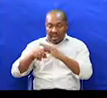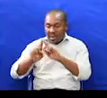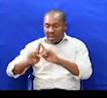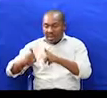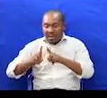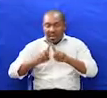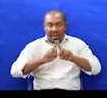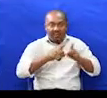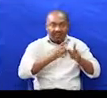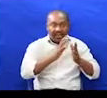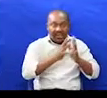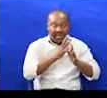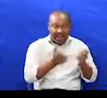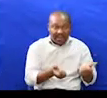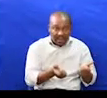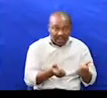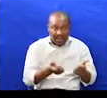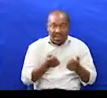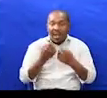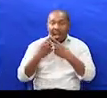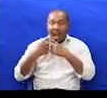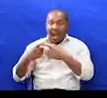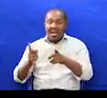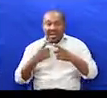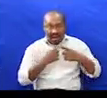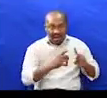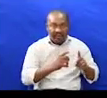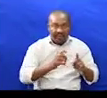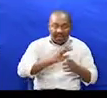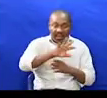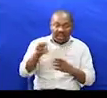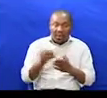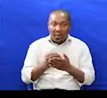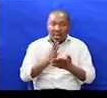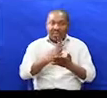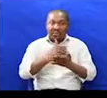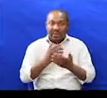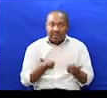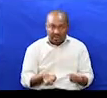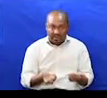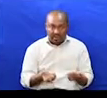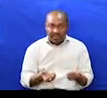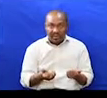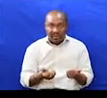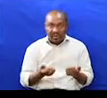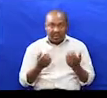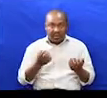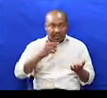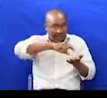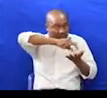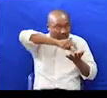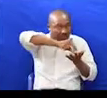Yes, atom of different element are differ in all aspects. Let's say this is aluminum foil. It's different with this copper